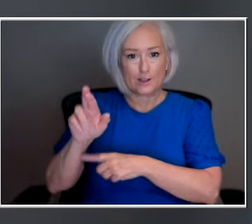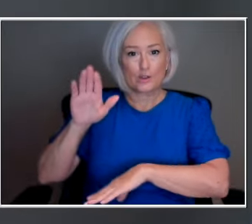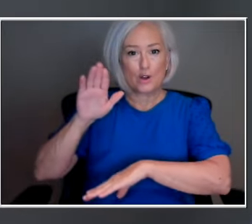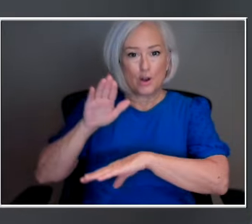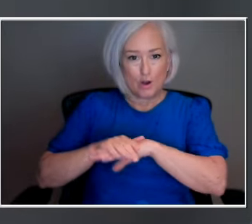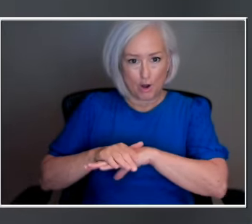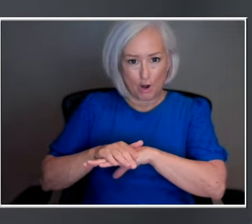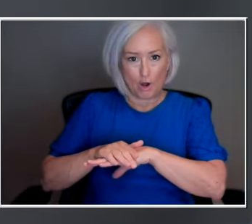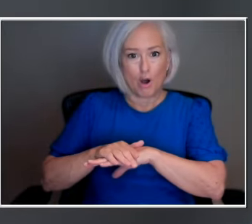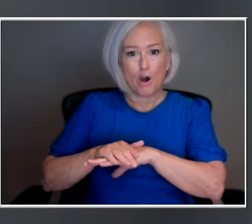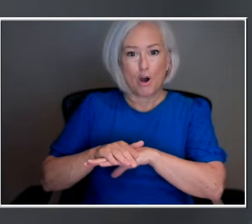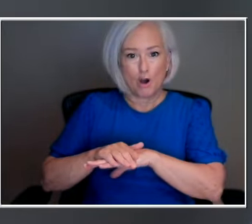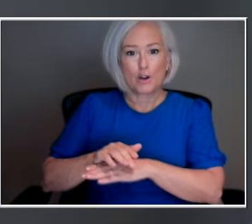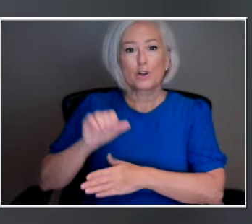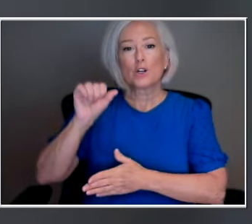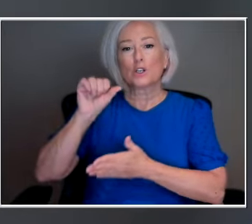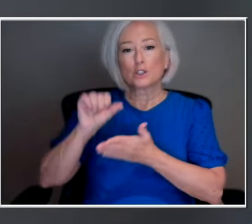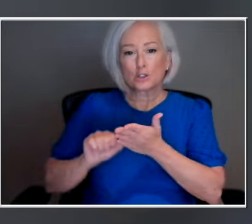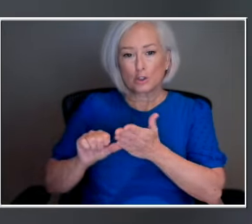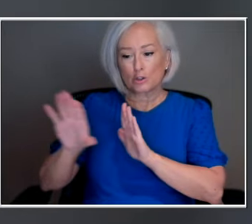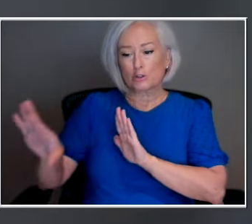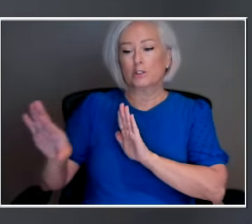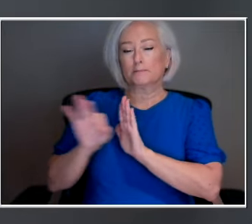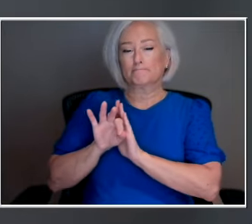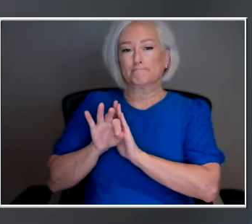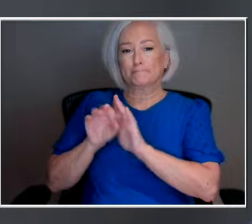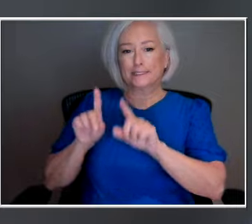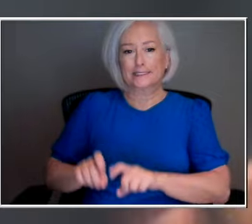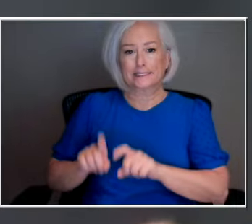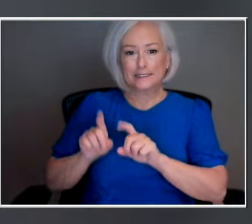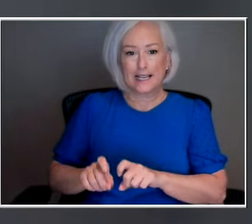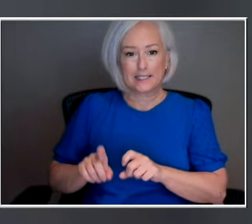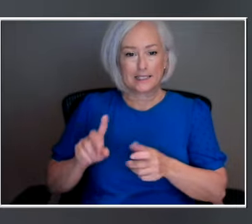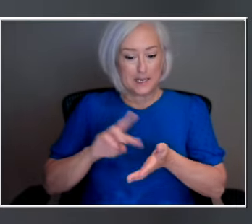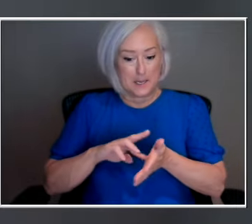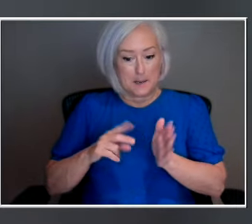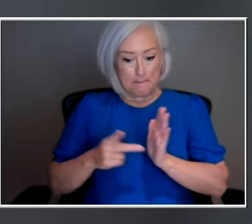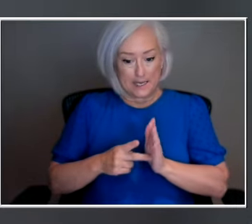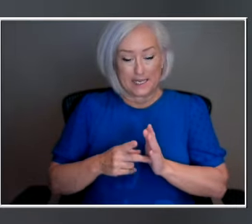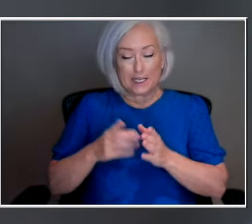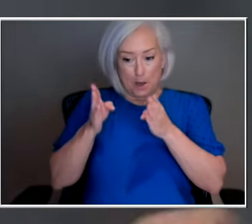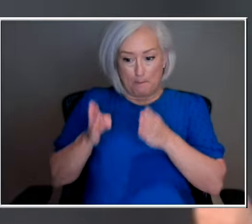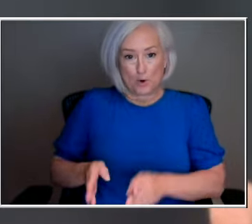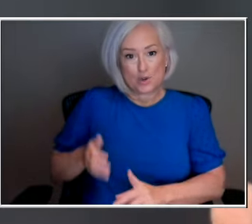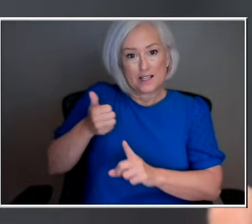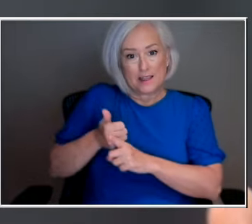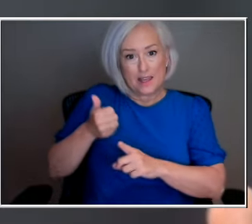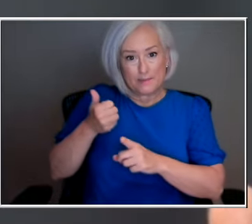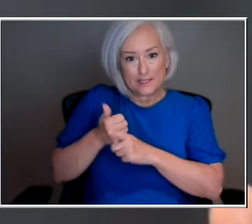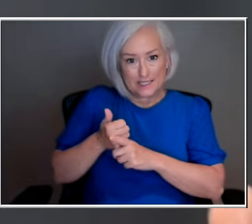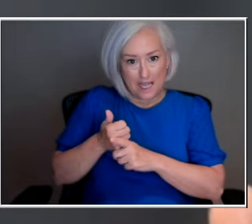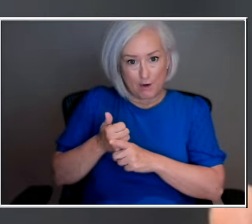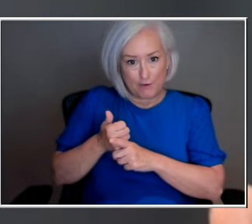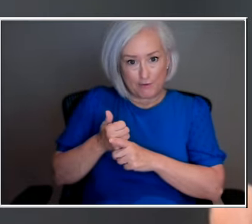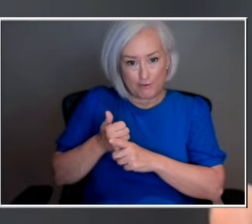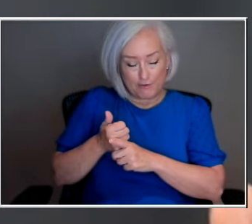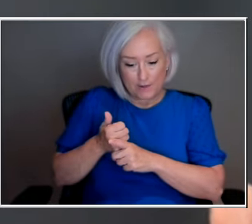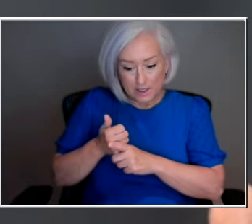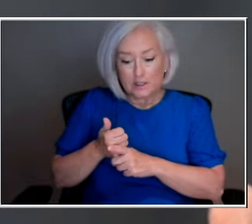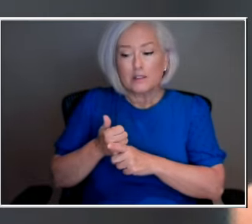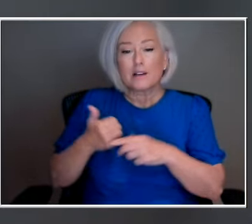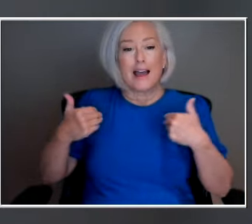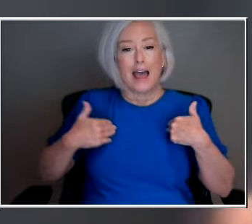surgical specimen. So typically these are reserved for patients that do undergo surgery and we don't find any residual viable